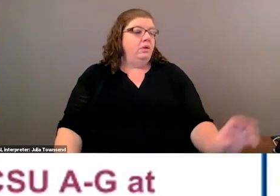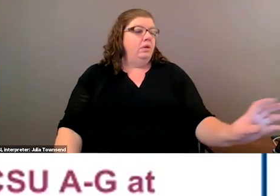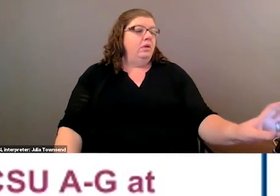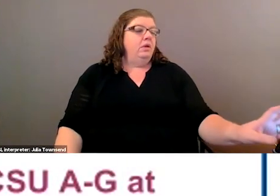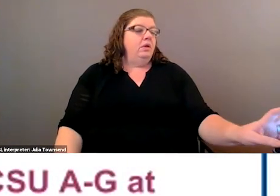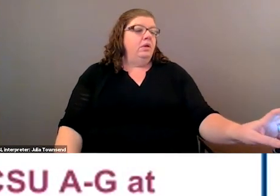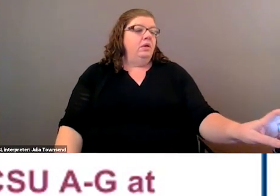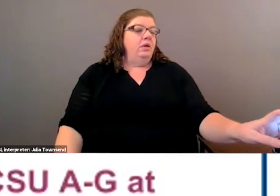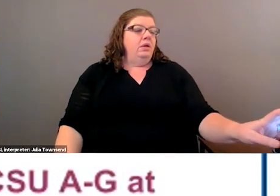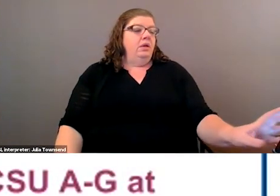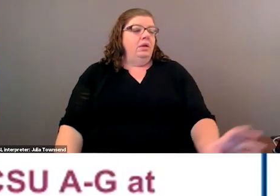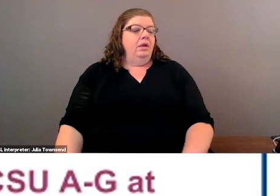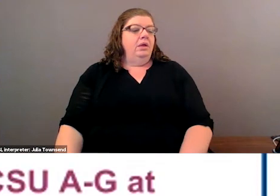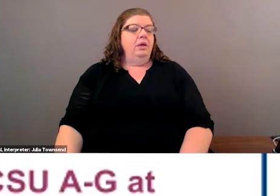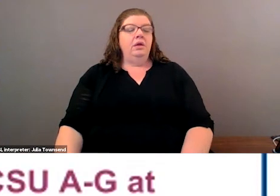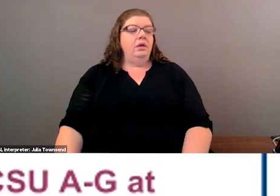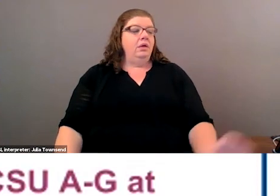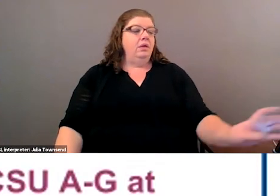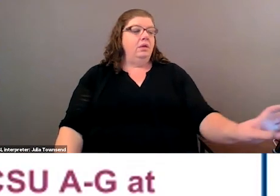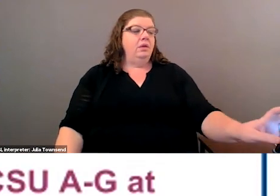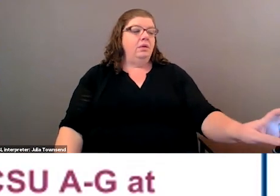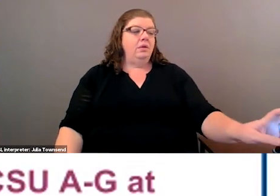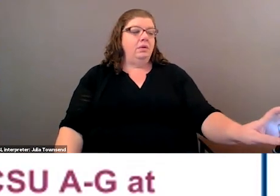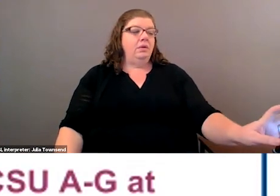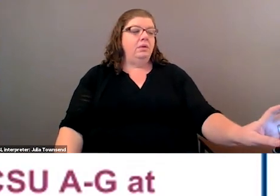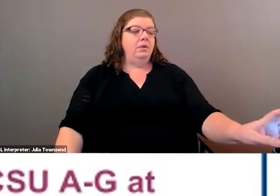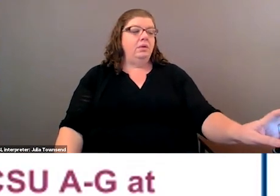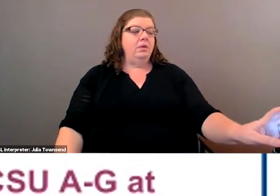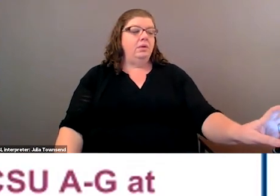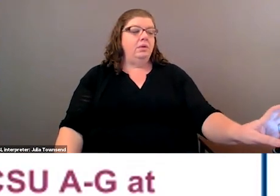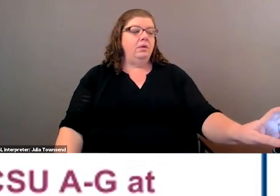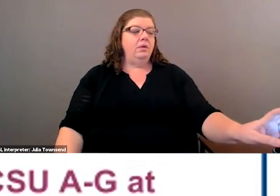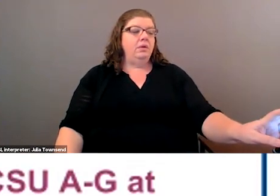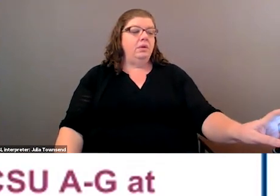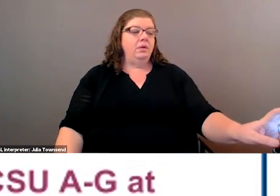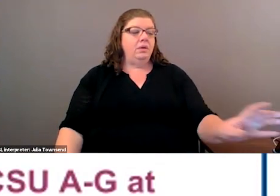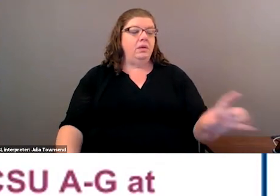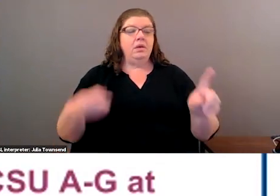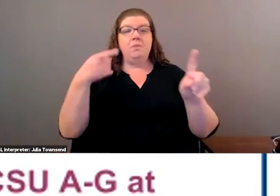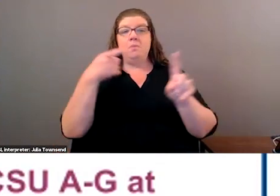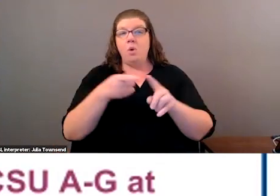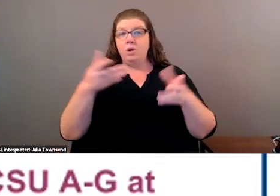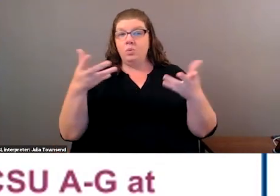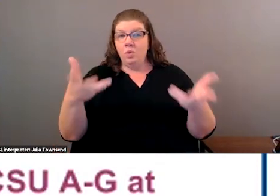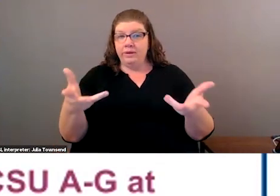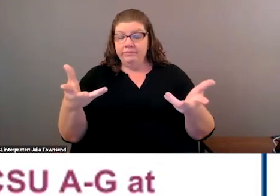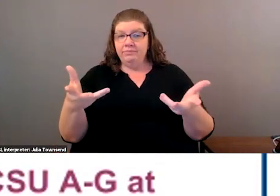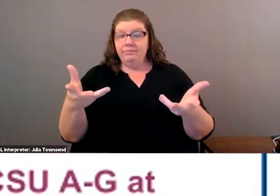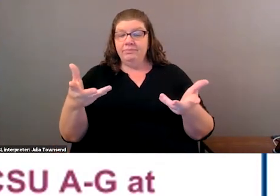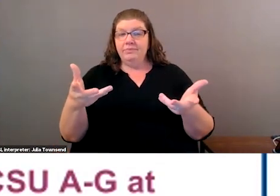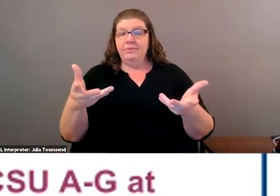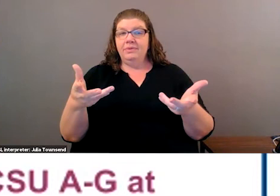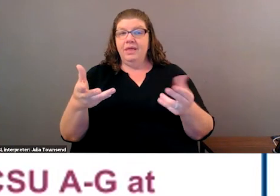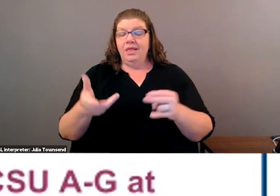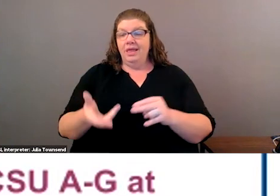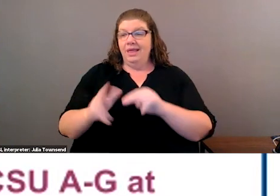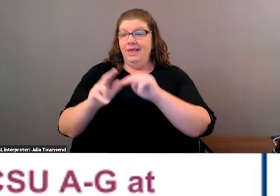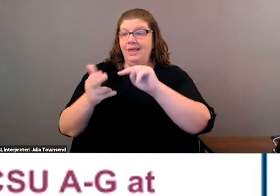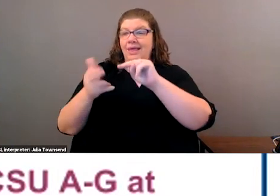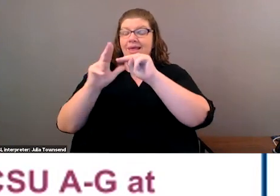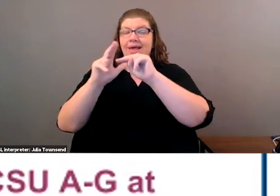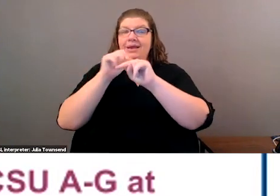So the takeaway here is that the rising tide doesn't necessarily float all